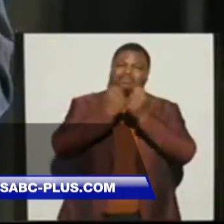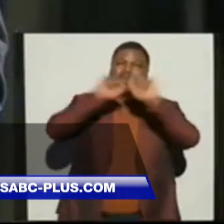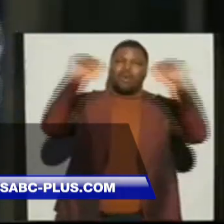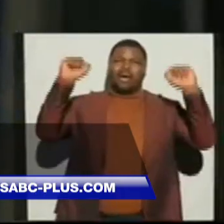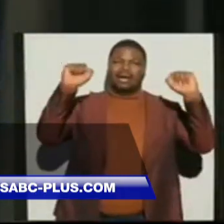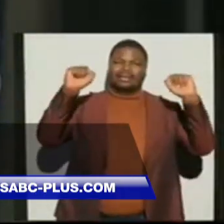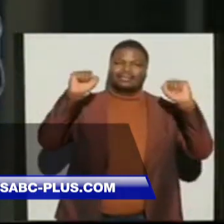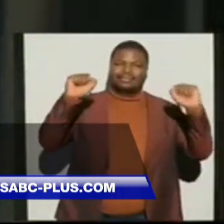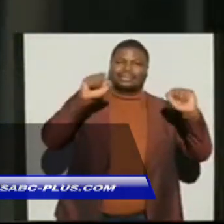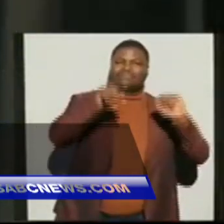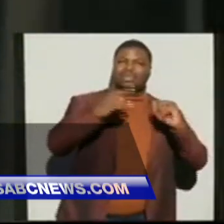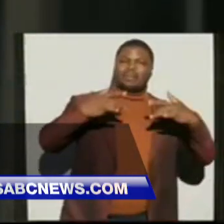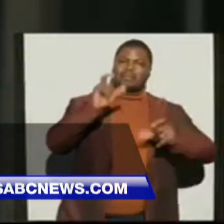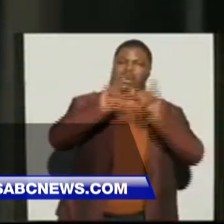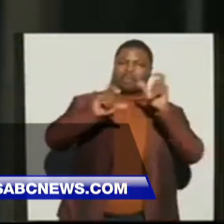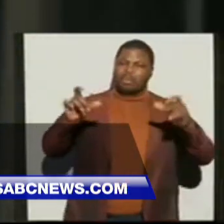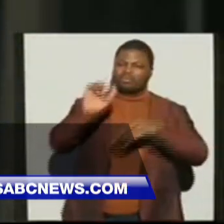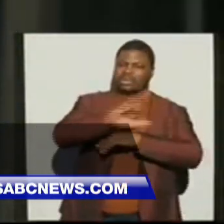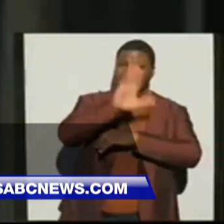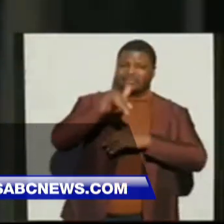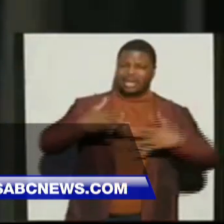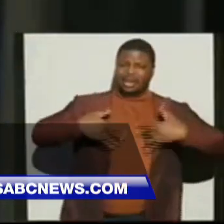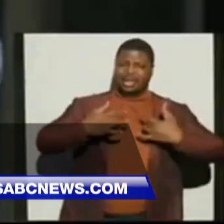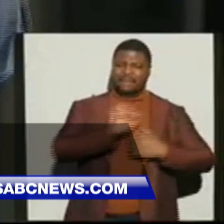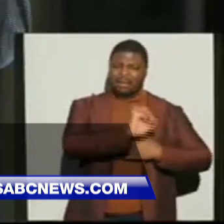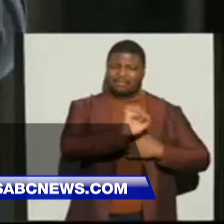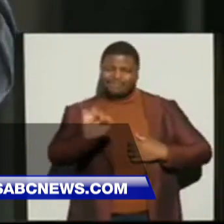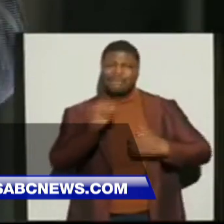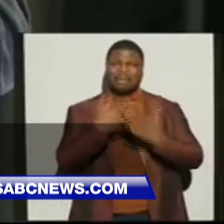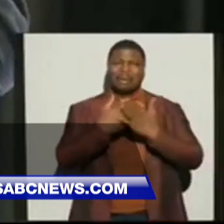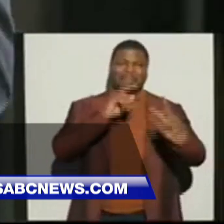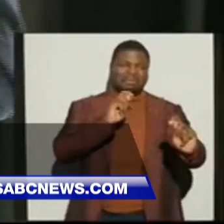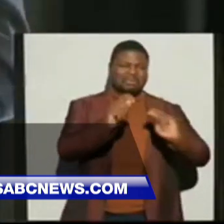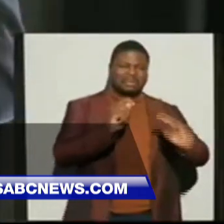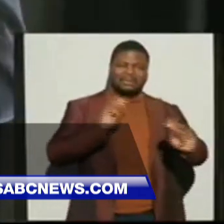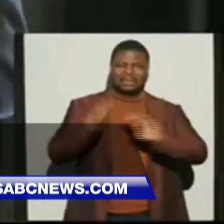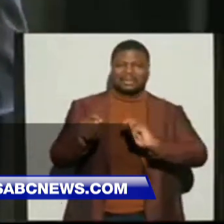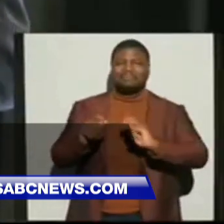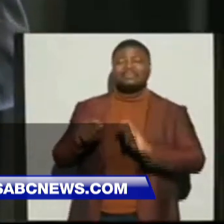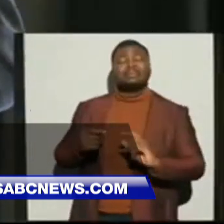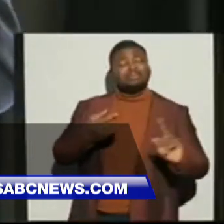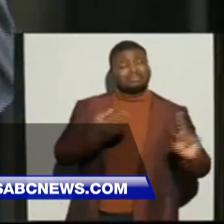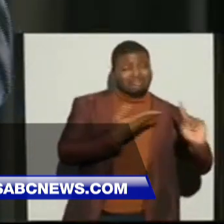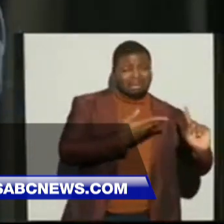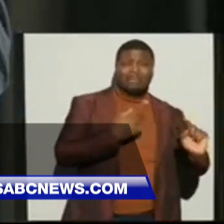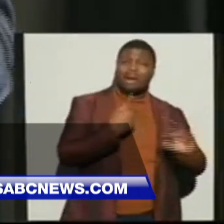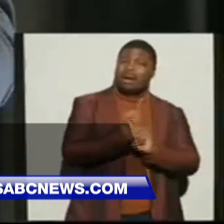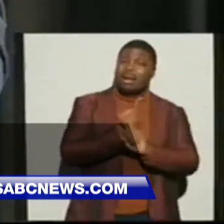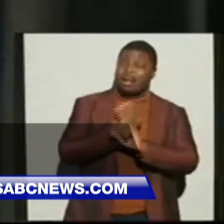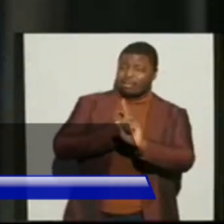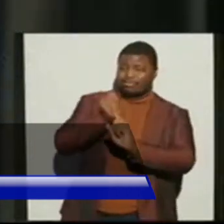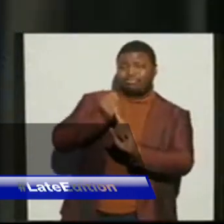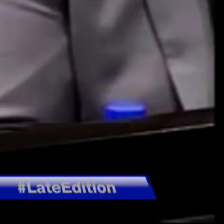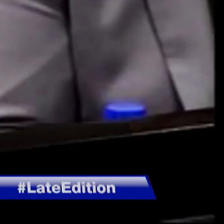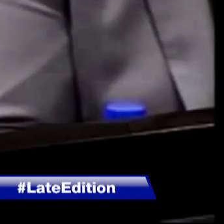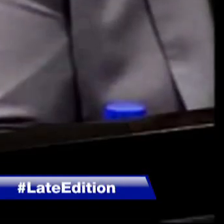everyday lives of South Africans. And that was the inner core of activism that defined the Pravin I